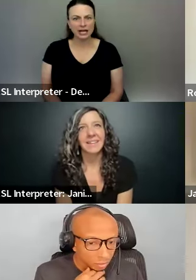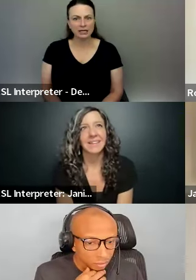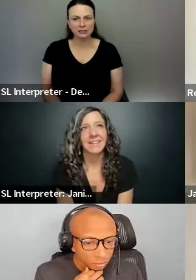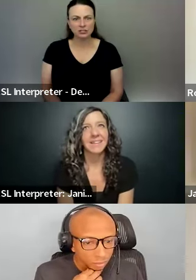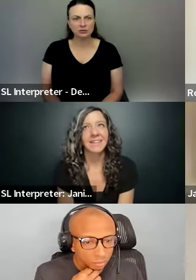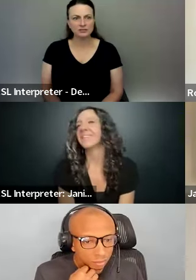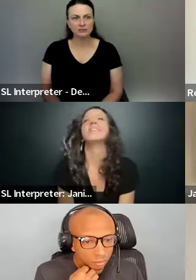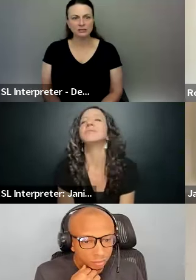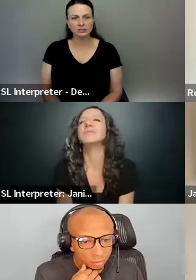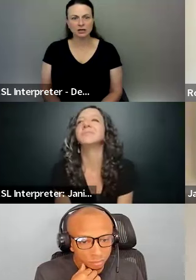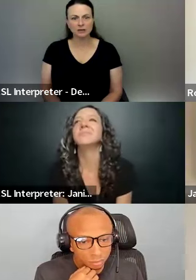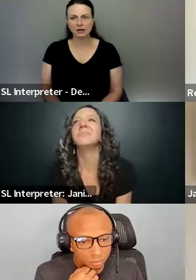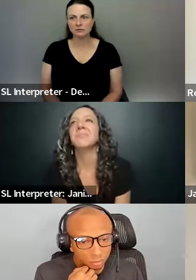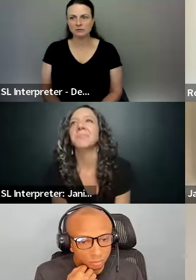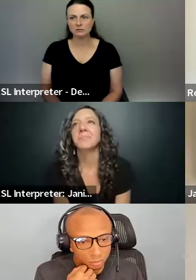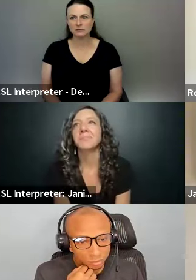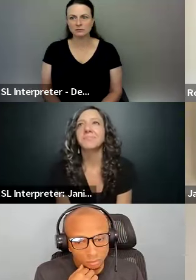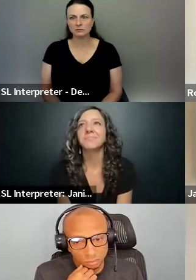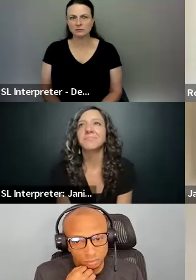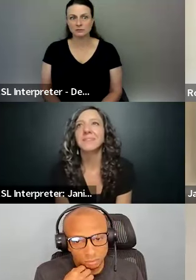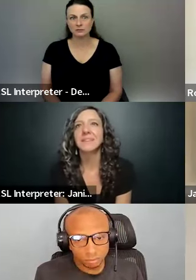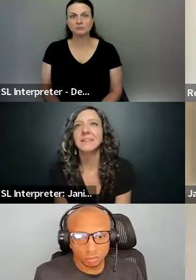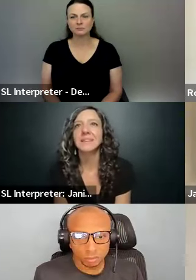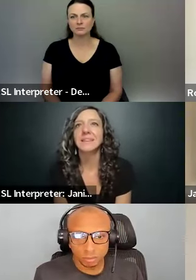Okay, Jay, did you have something to talk about?